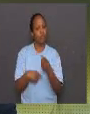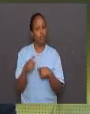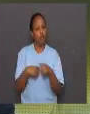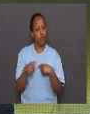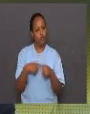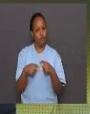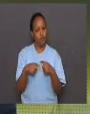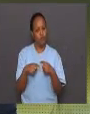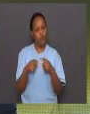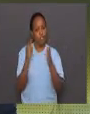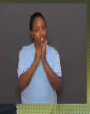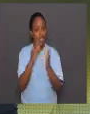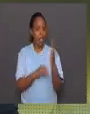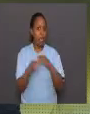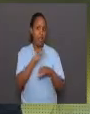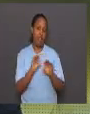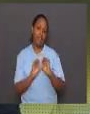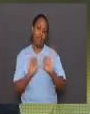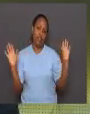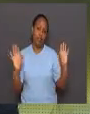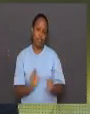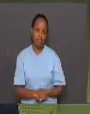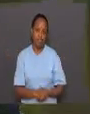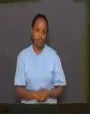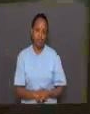result from the lack of rule of law.